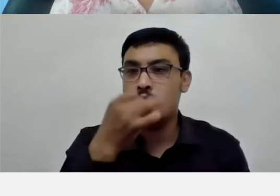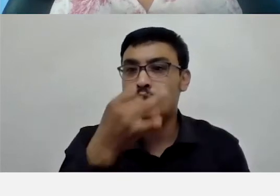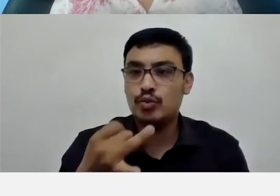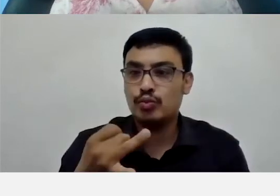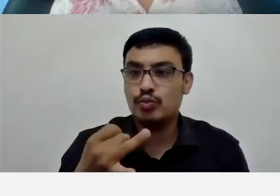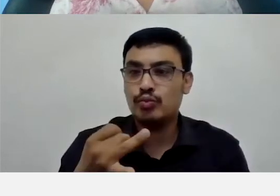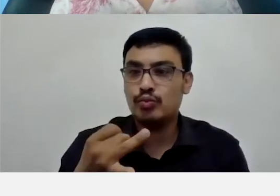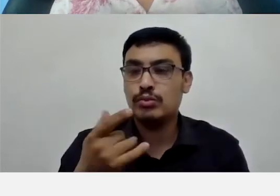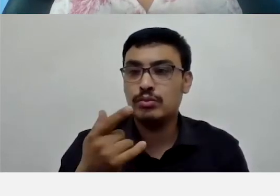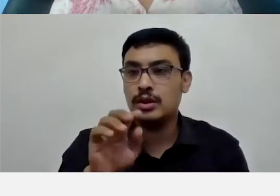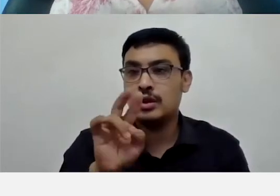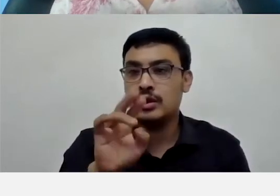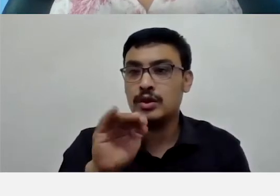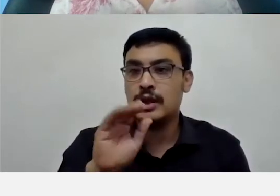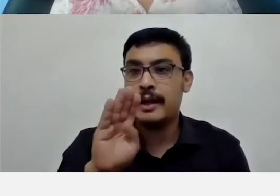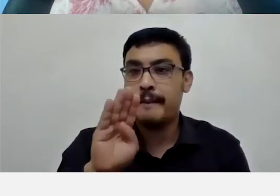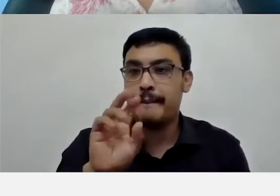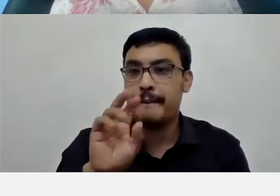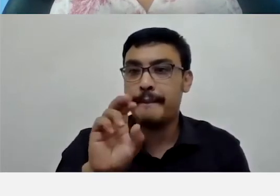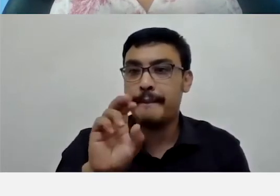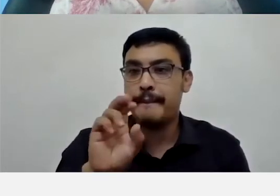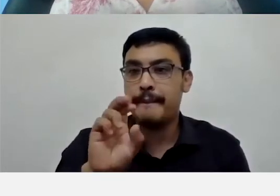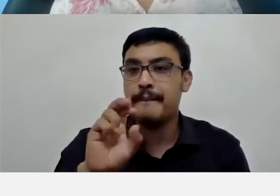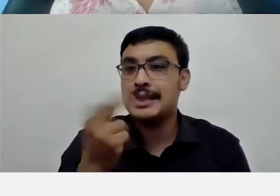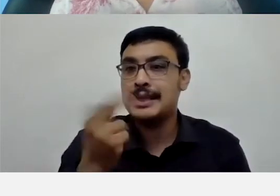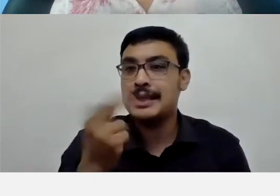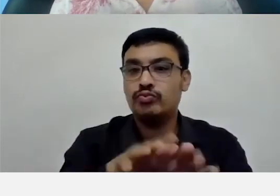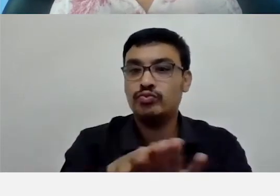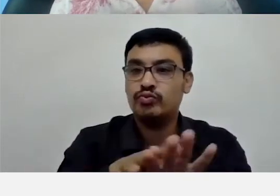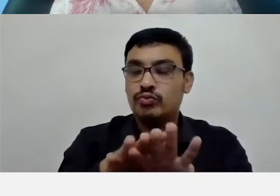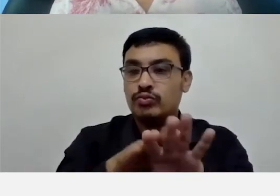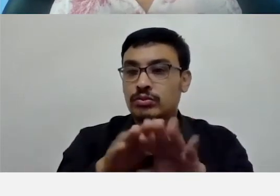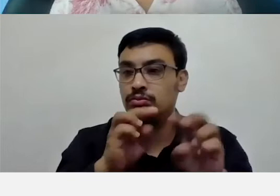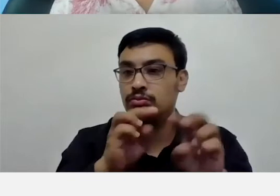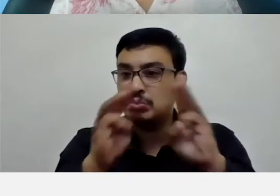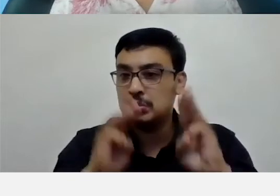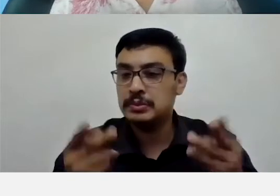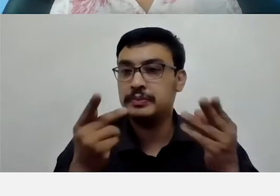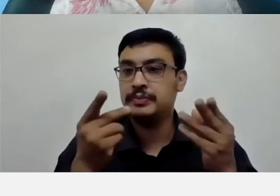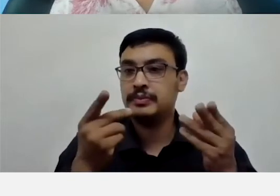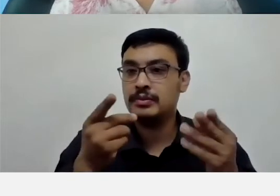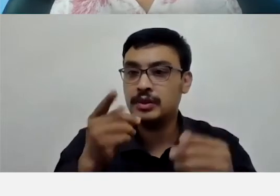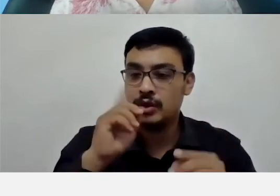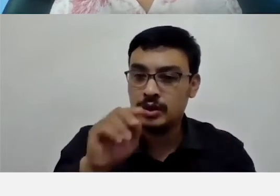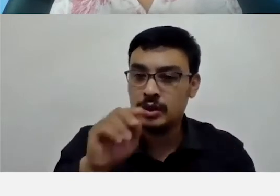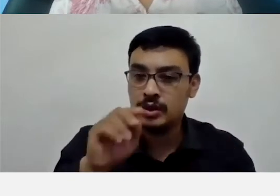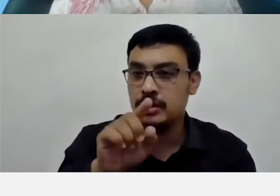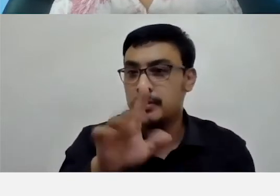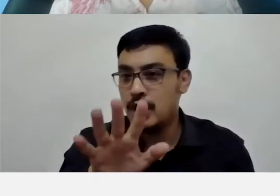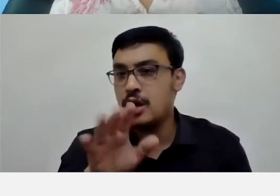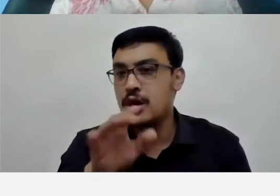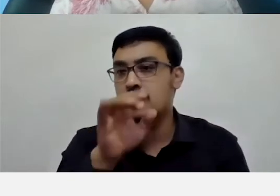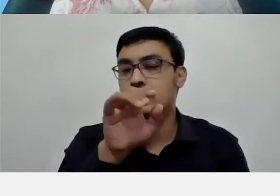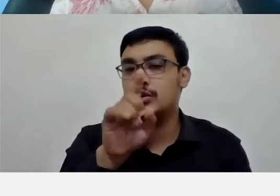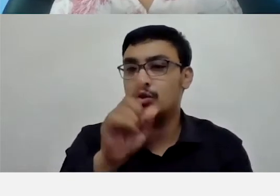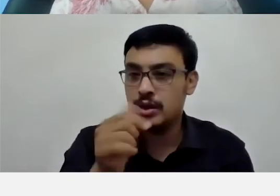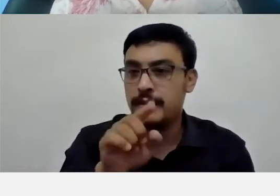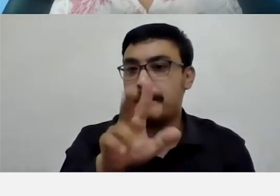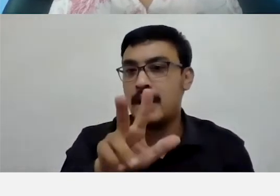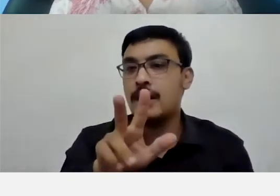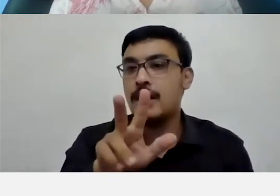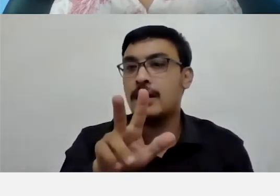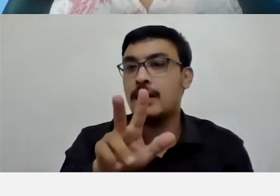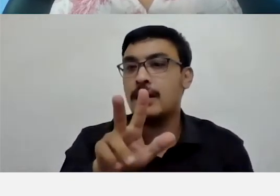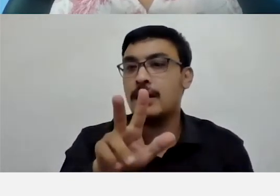are 17th centuries, and also find the monument from the 12th and the 15th century. So here right